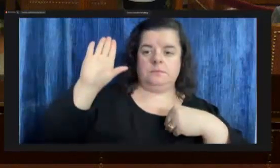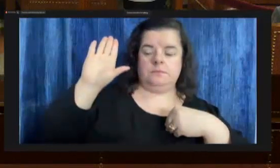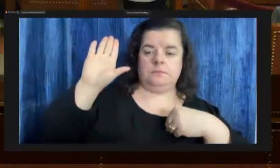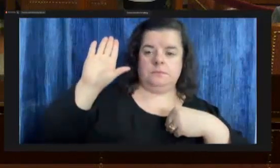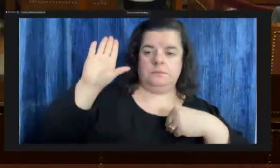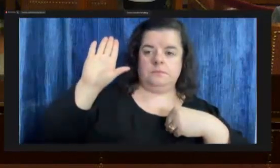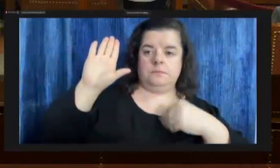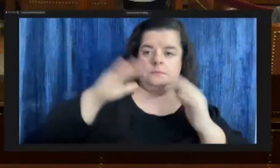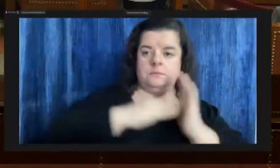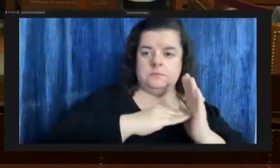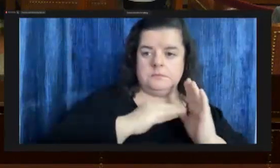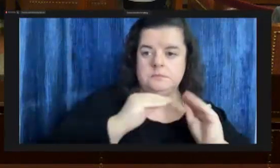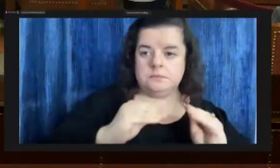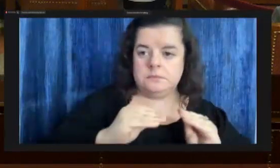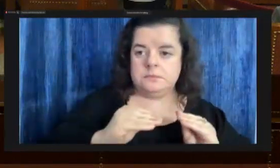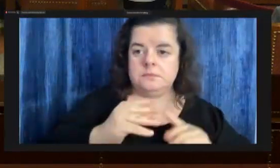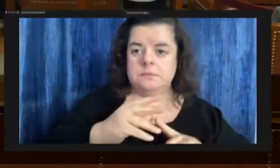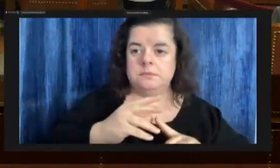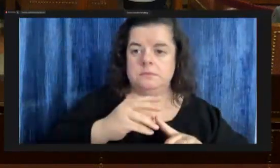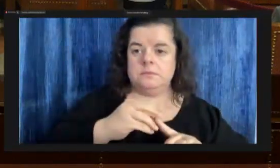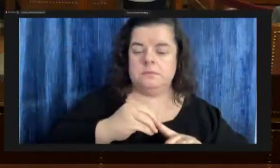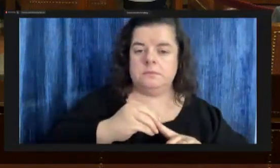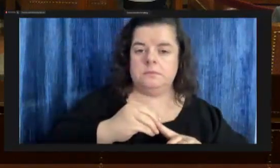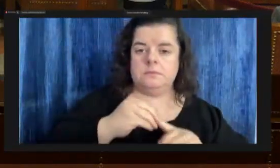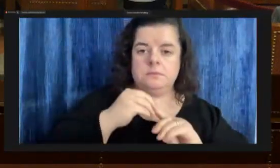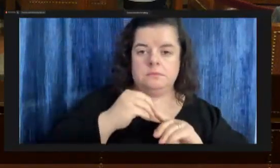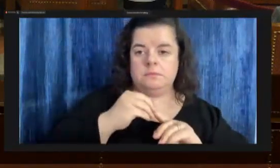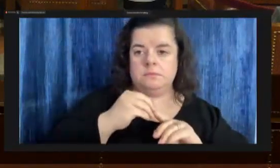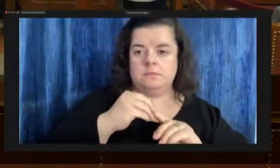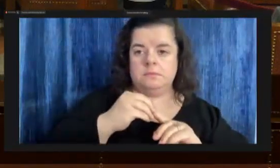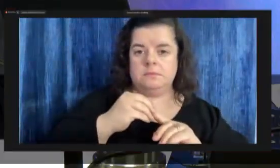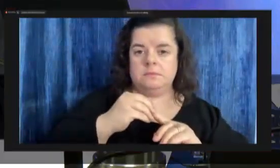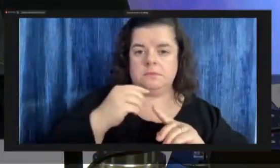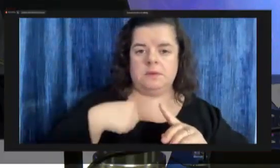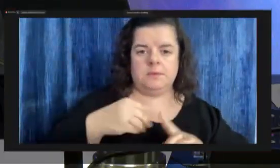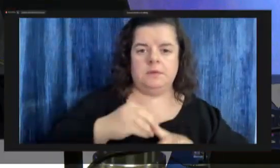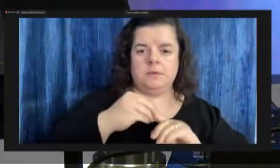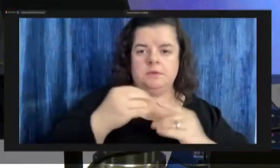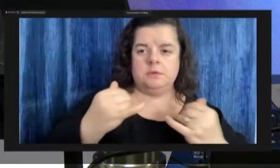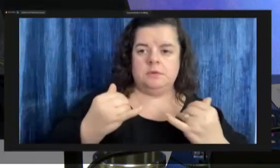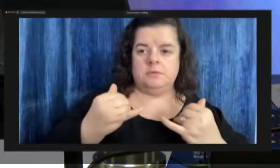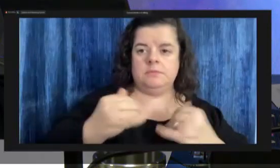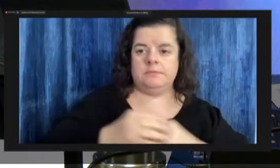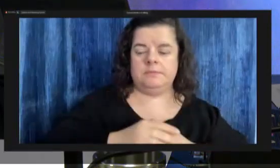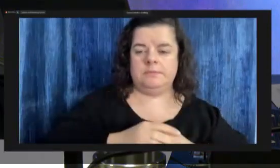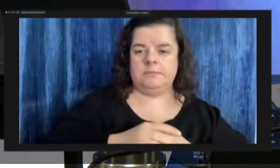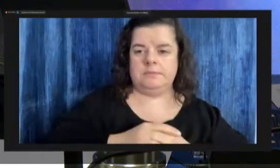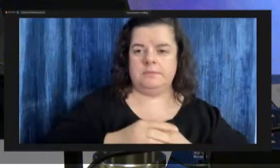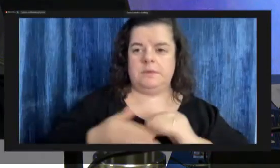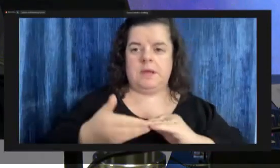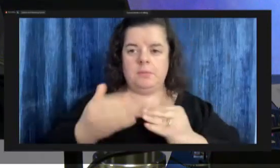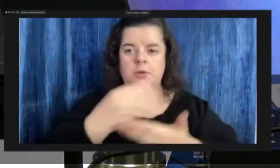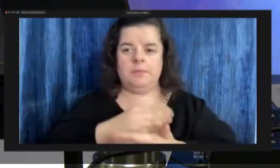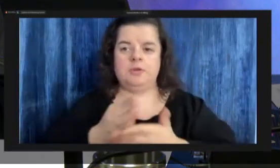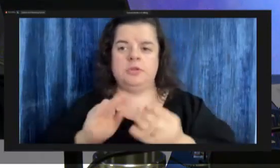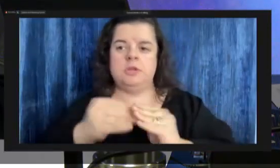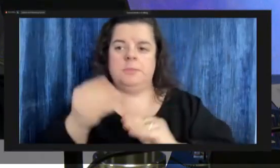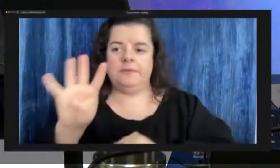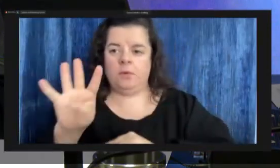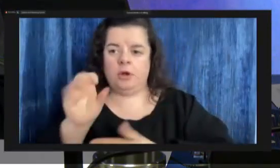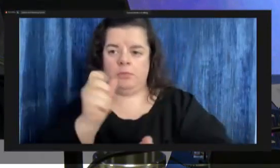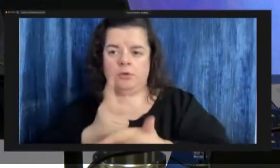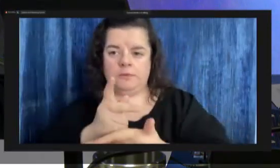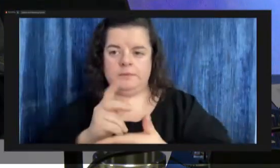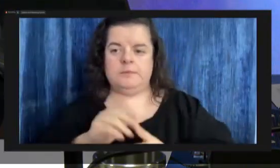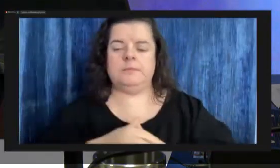Any opposed? Just abstain. I'm just going to abstain today, and I'll discuss tomorrow. One abstention. Operating budget number 4 has been approved.